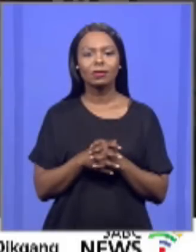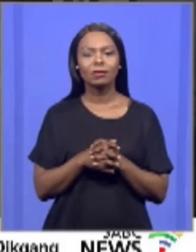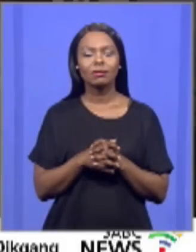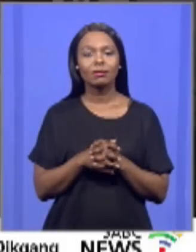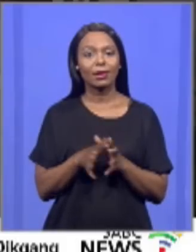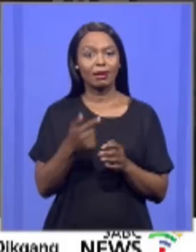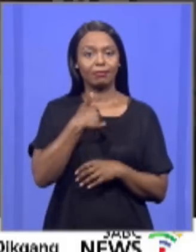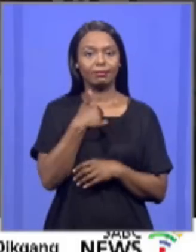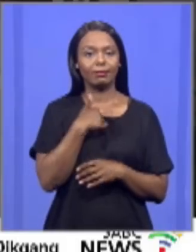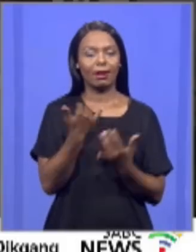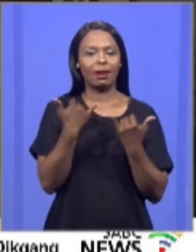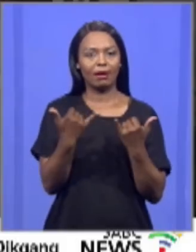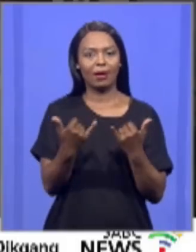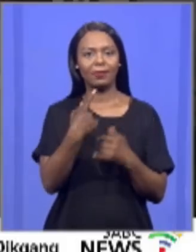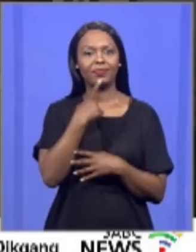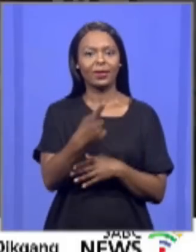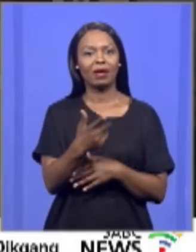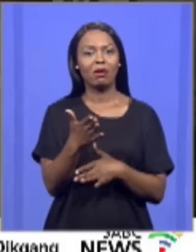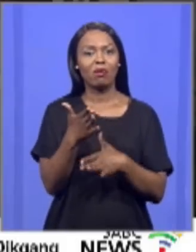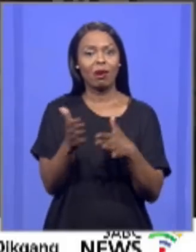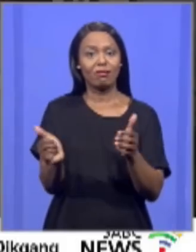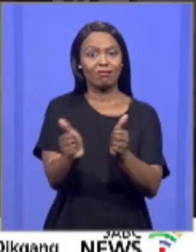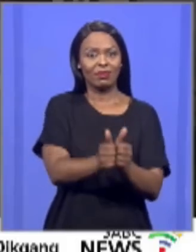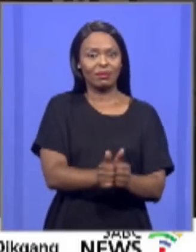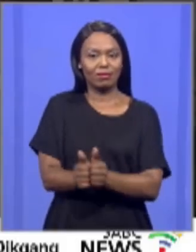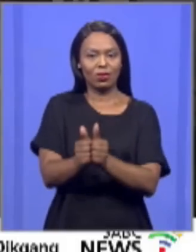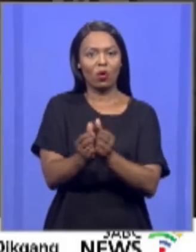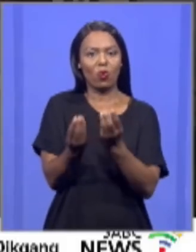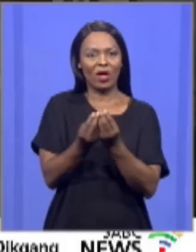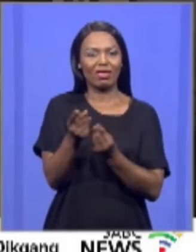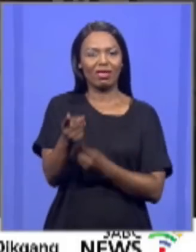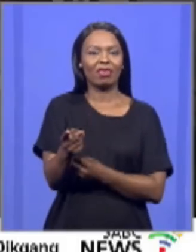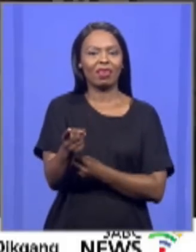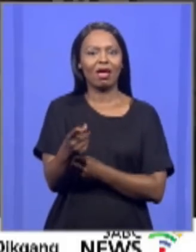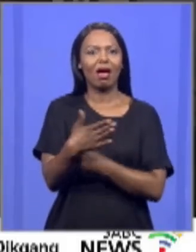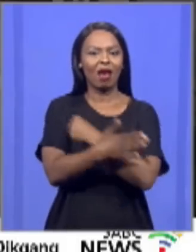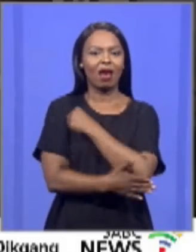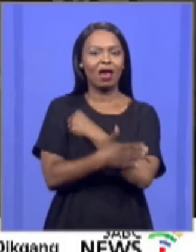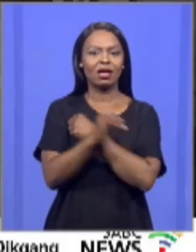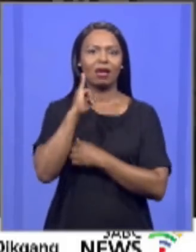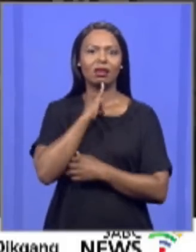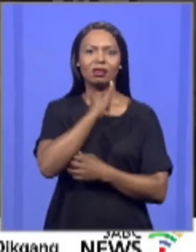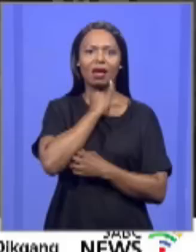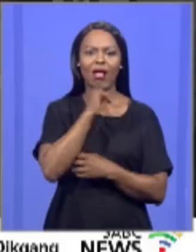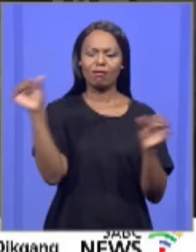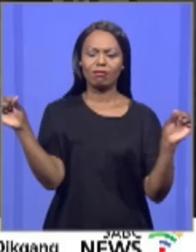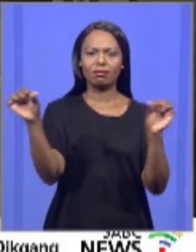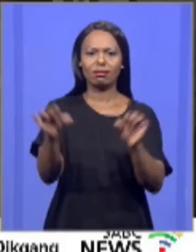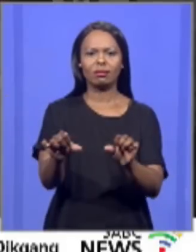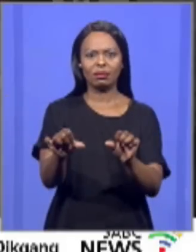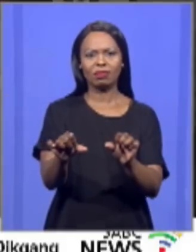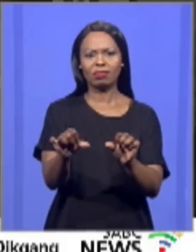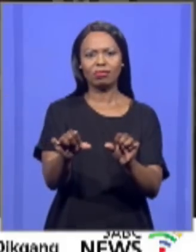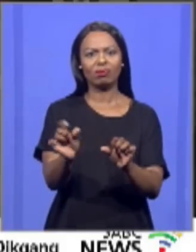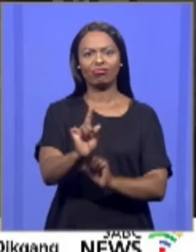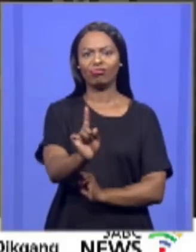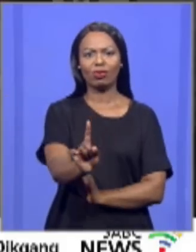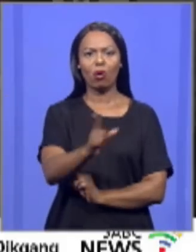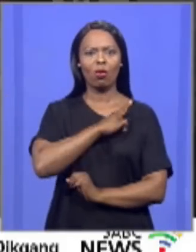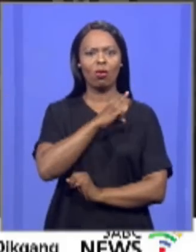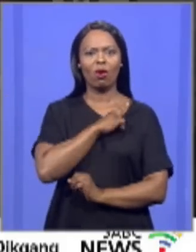Nna ka noši ke ne ke re botsala jwa rona le naga ya Israel bo ka nna jwa khutla ka gore re ka se tswelele pele re